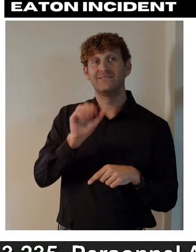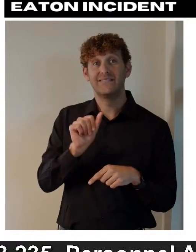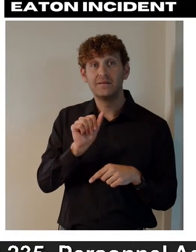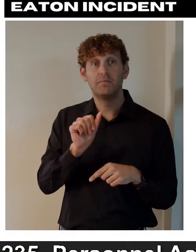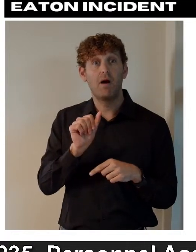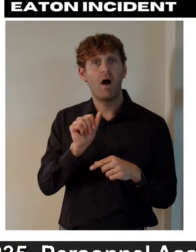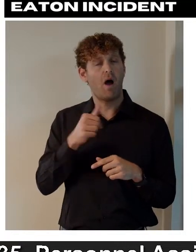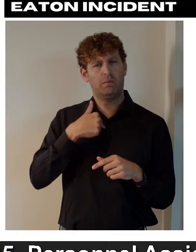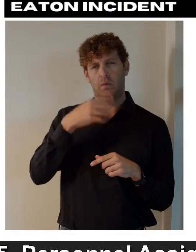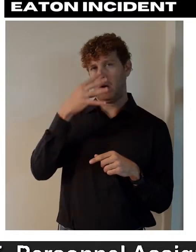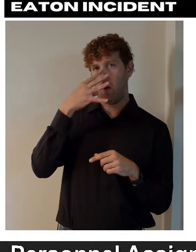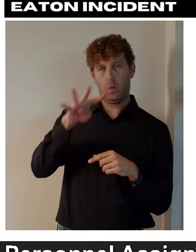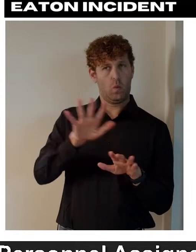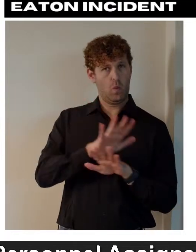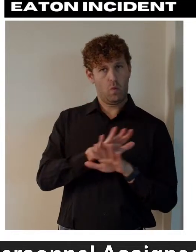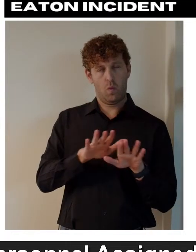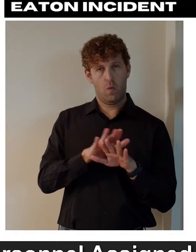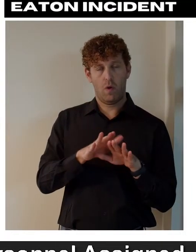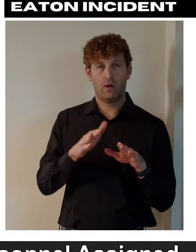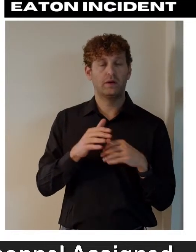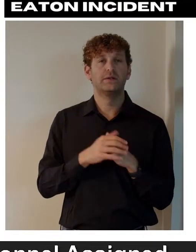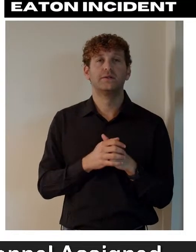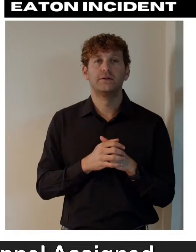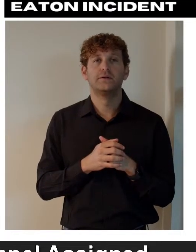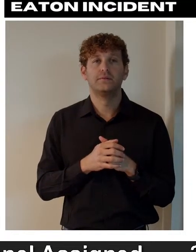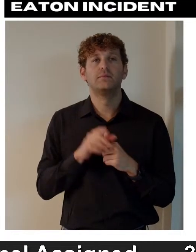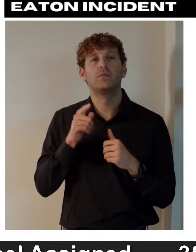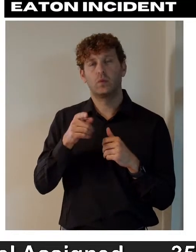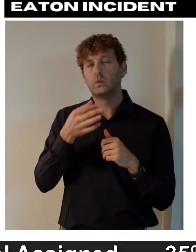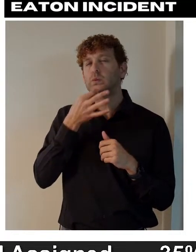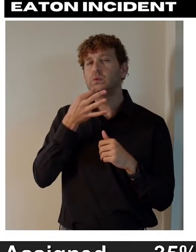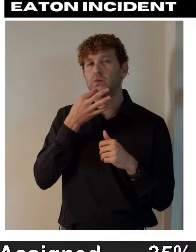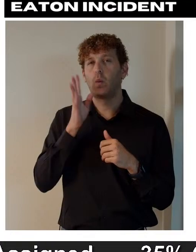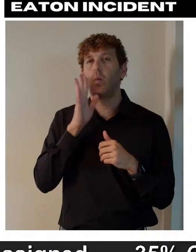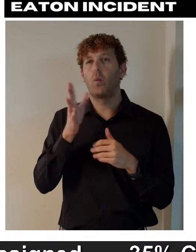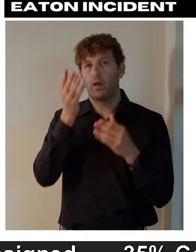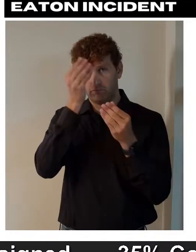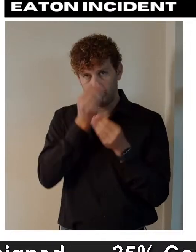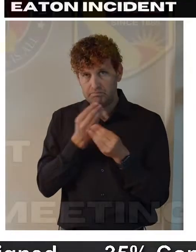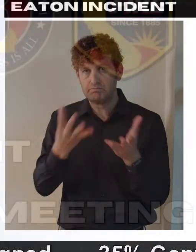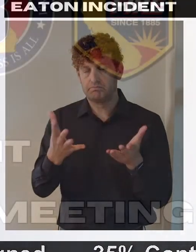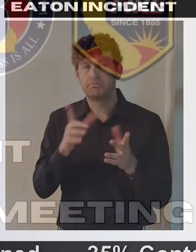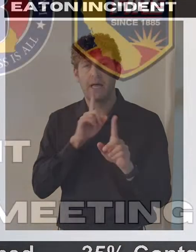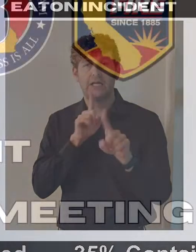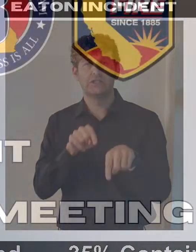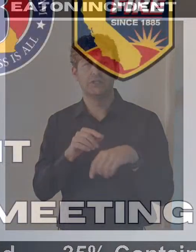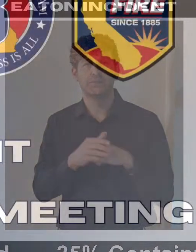those as soon as we can, as well as a representative that can address them. Thank you for joining us, and have a good evening.